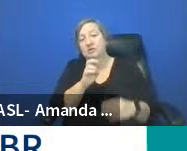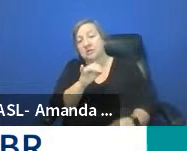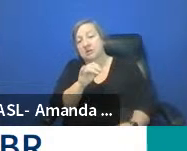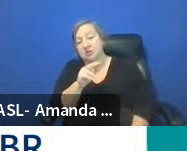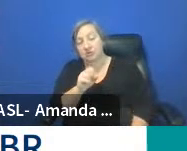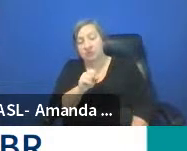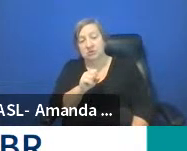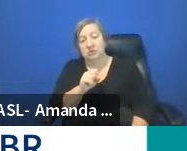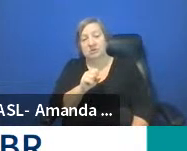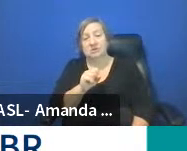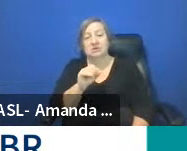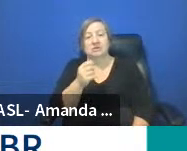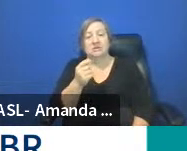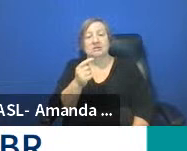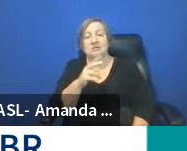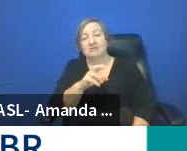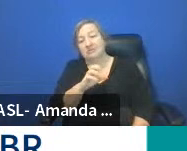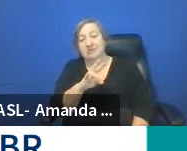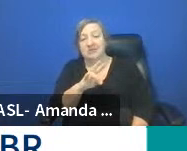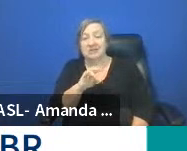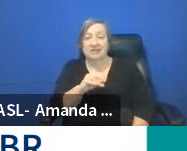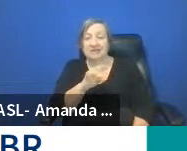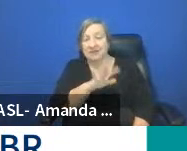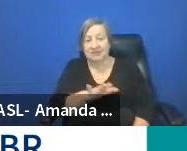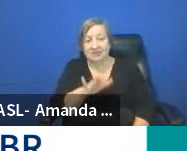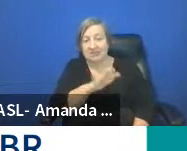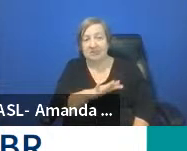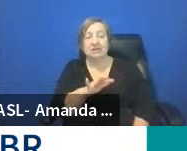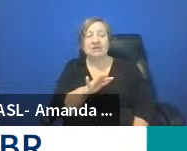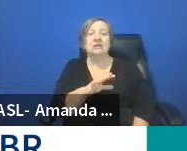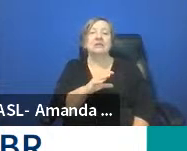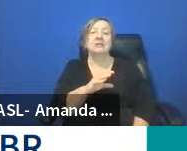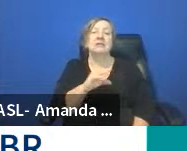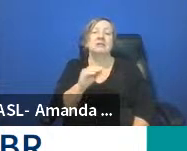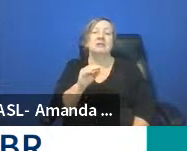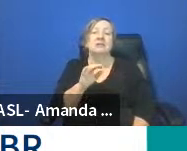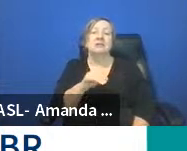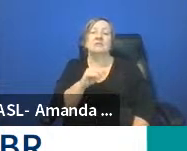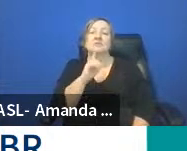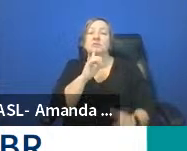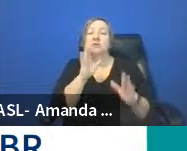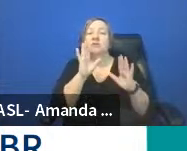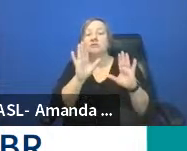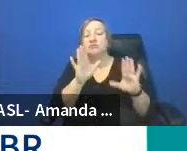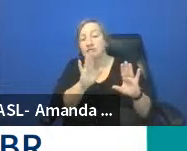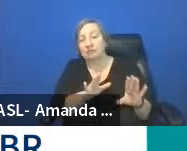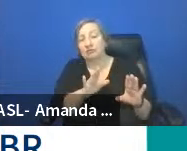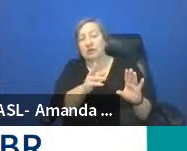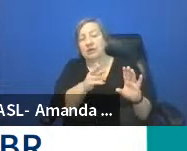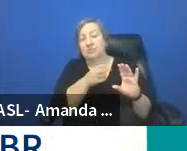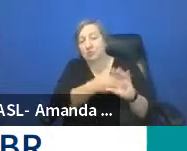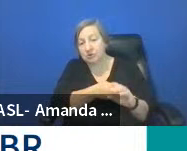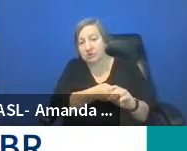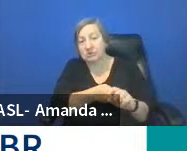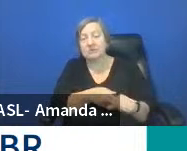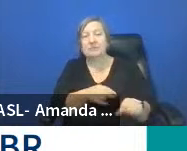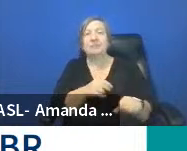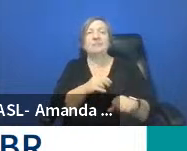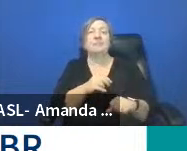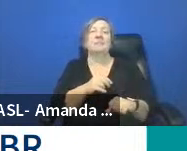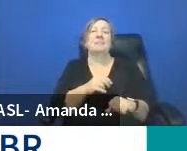like somewhere around 370-ish. And it was really great participation